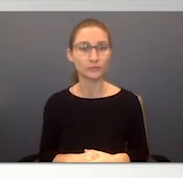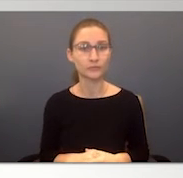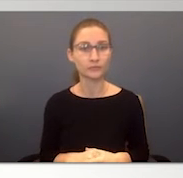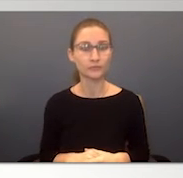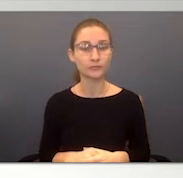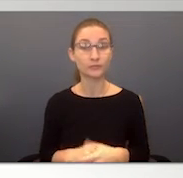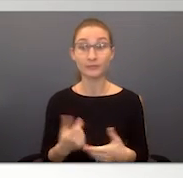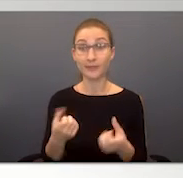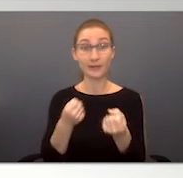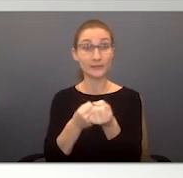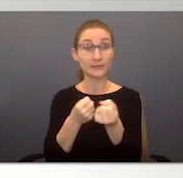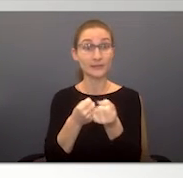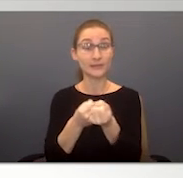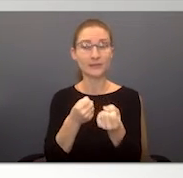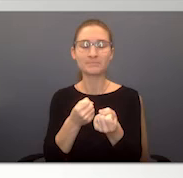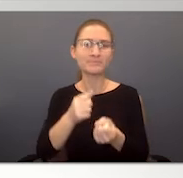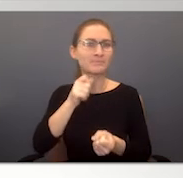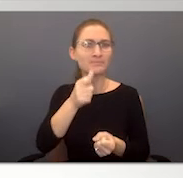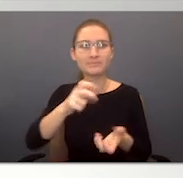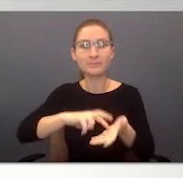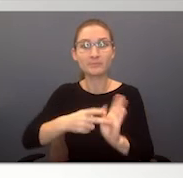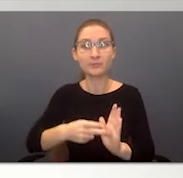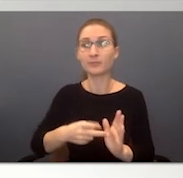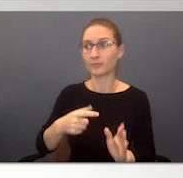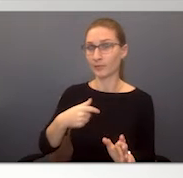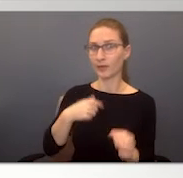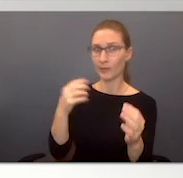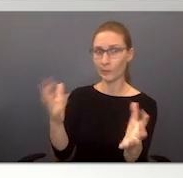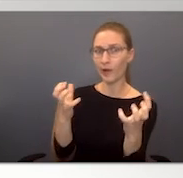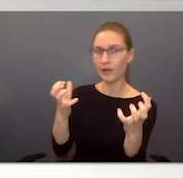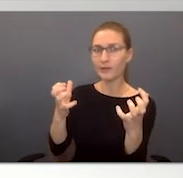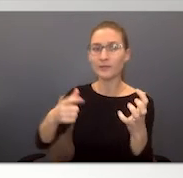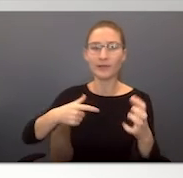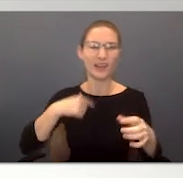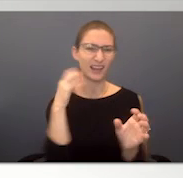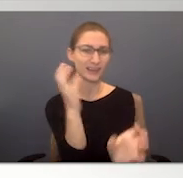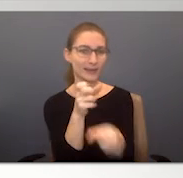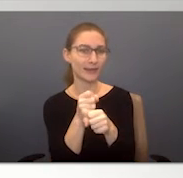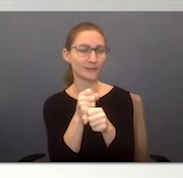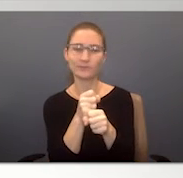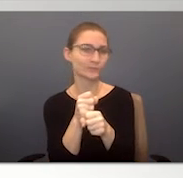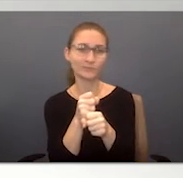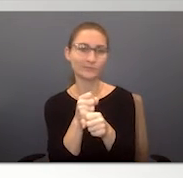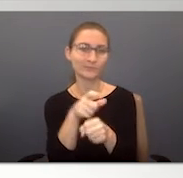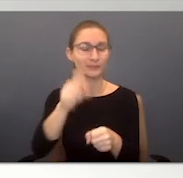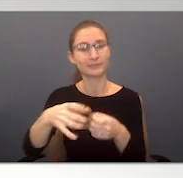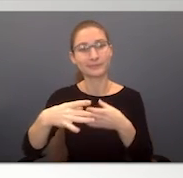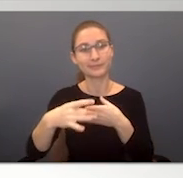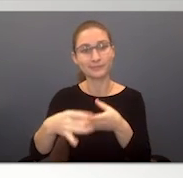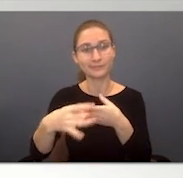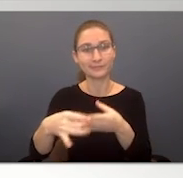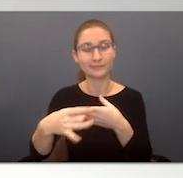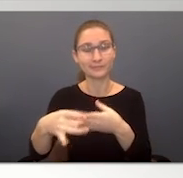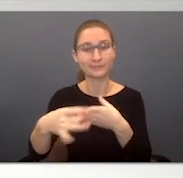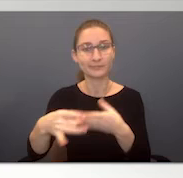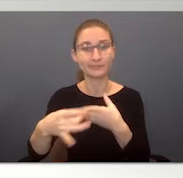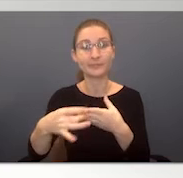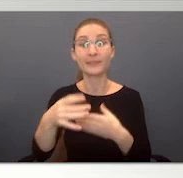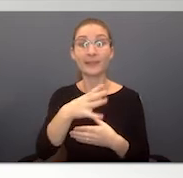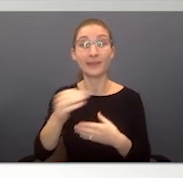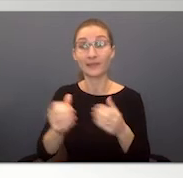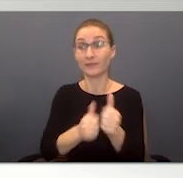process, and again, staying up to date, because if you don't, they may forget about you, and then frustration again is going to set in.